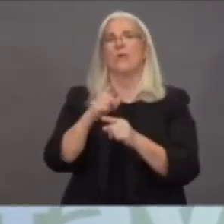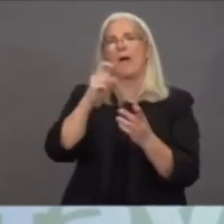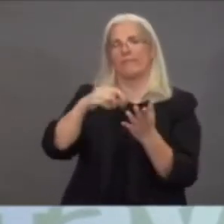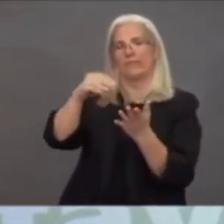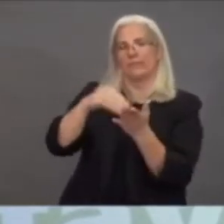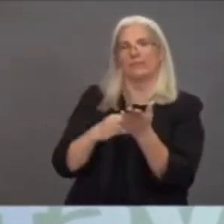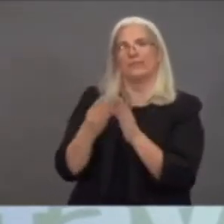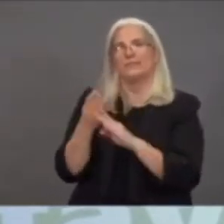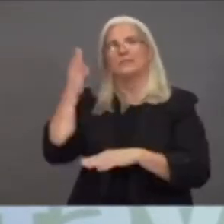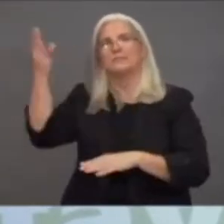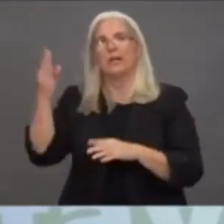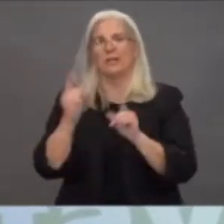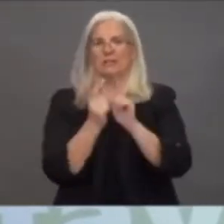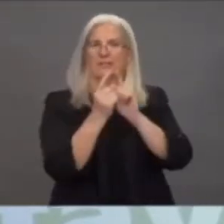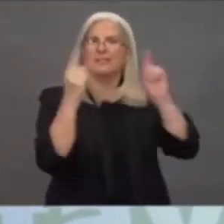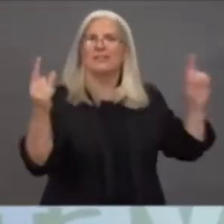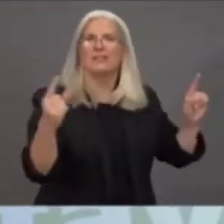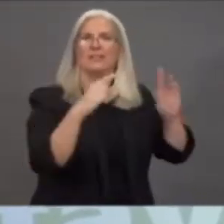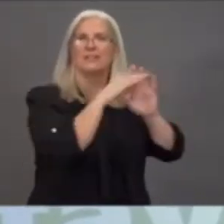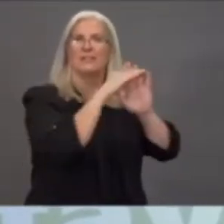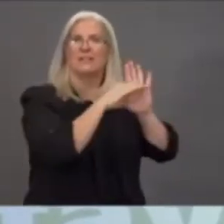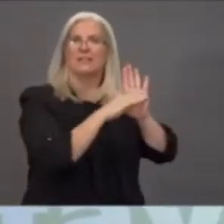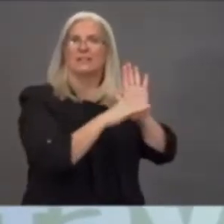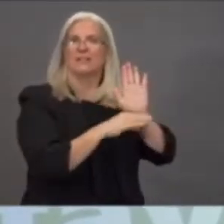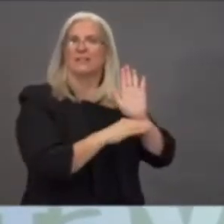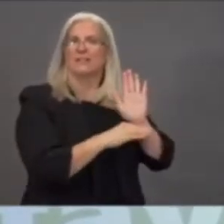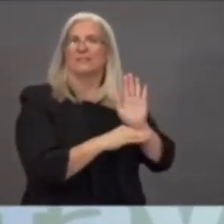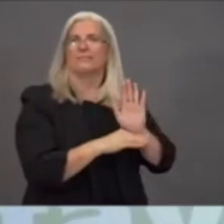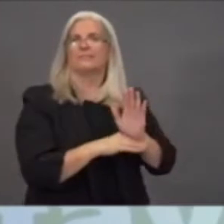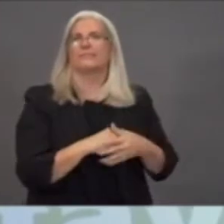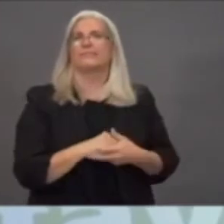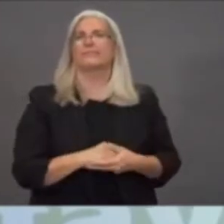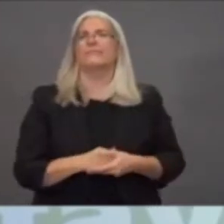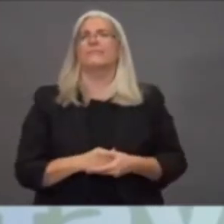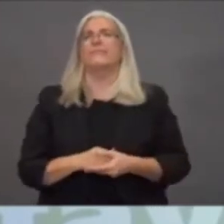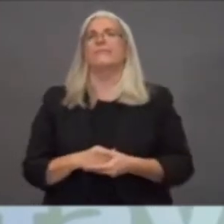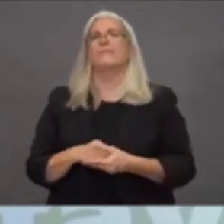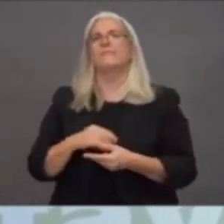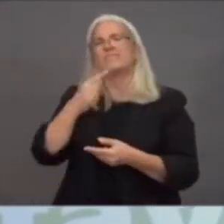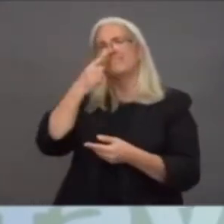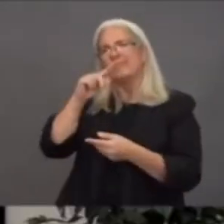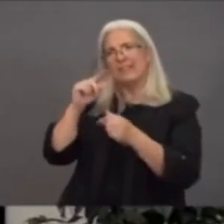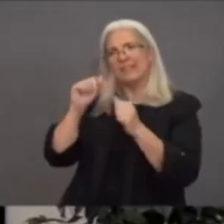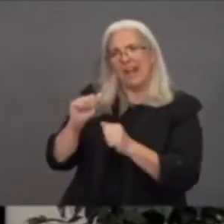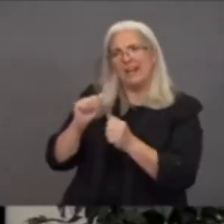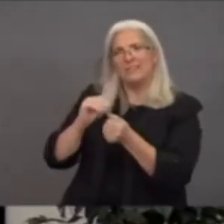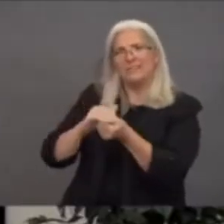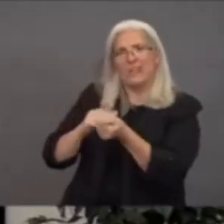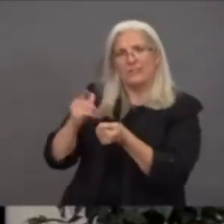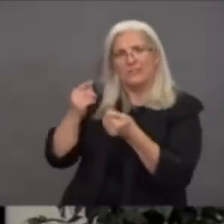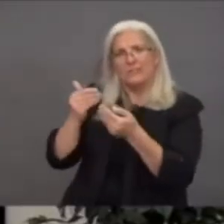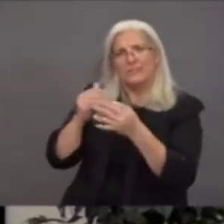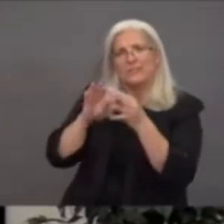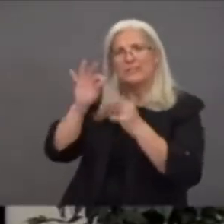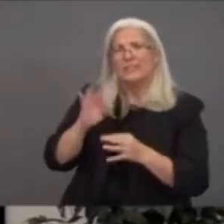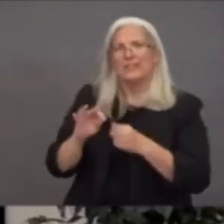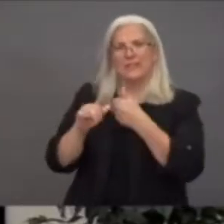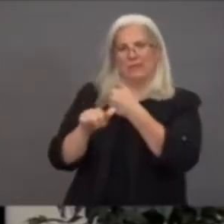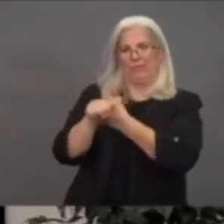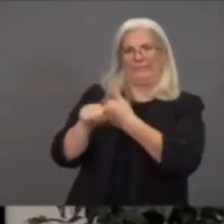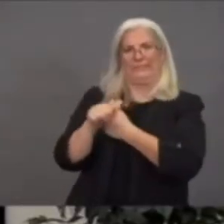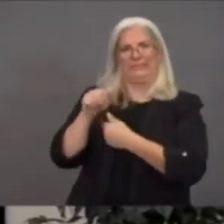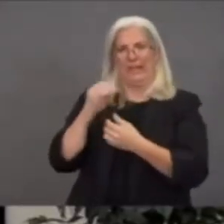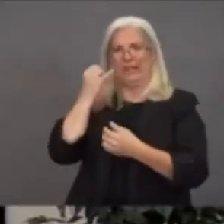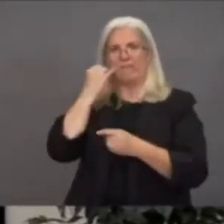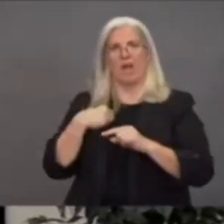guidelines. With that being said, Dr. Hahn, do you mind sharing about the risk of attending a gathering?